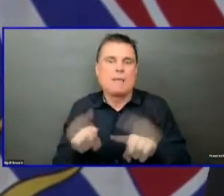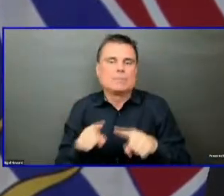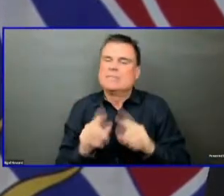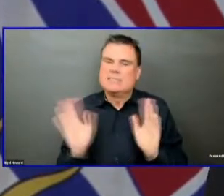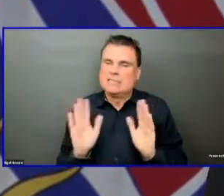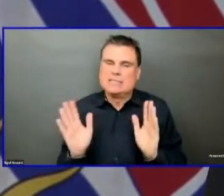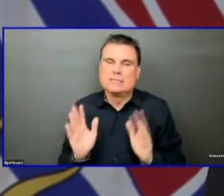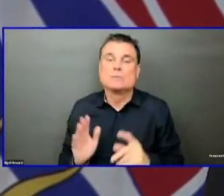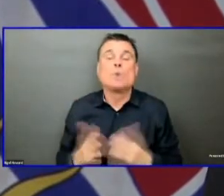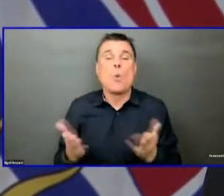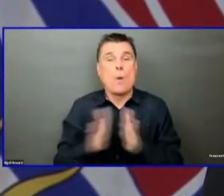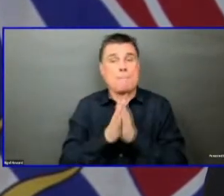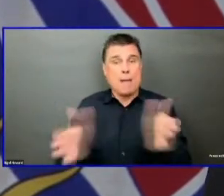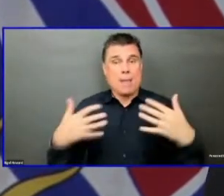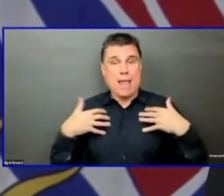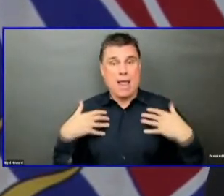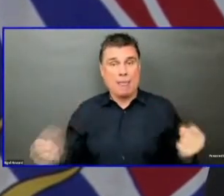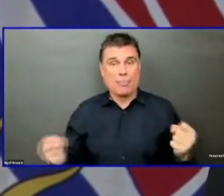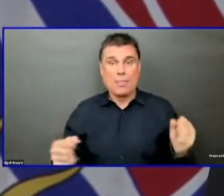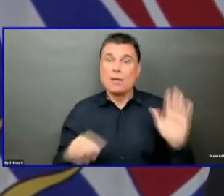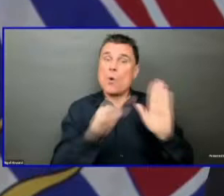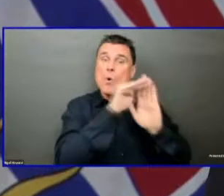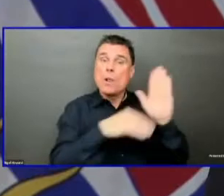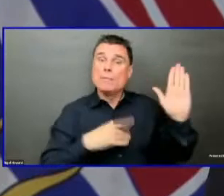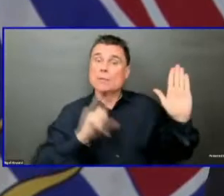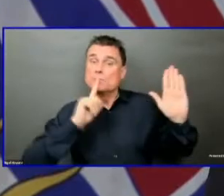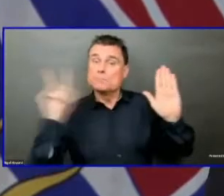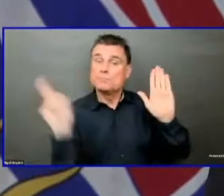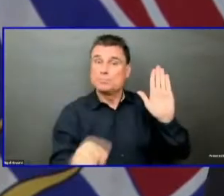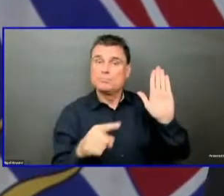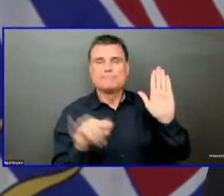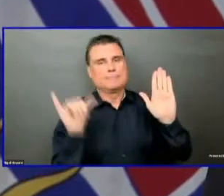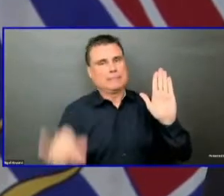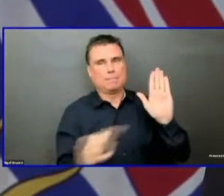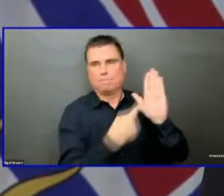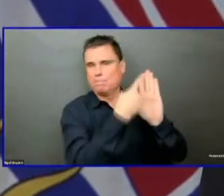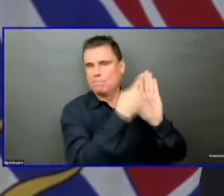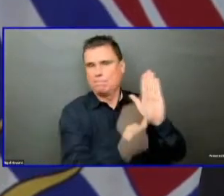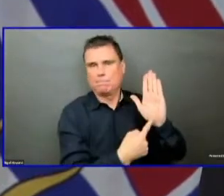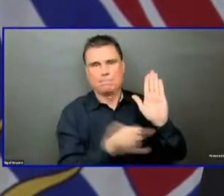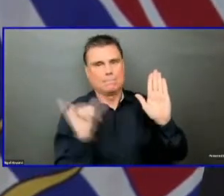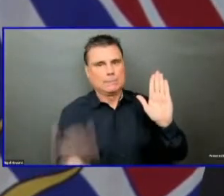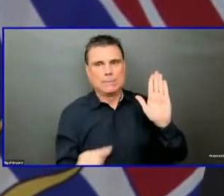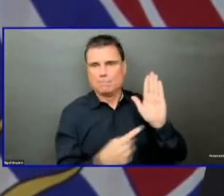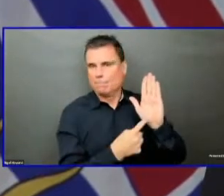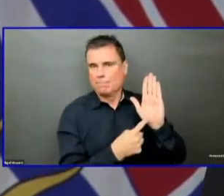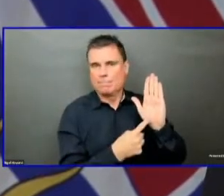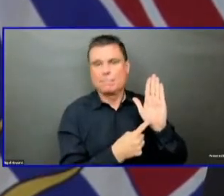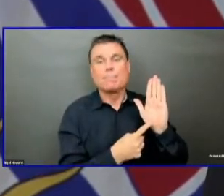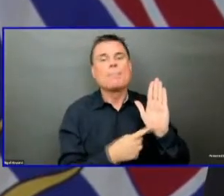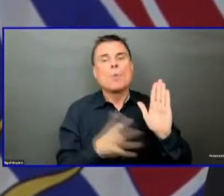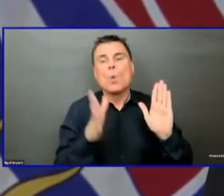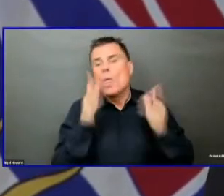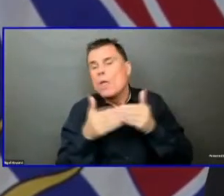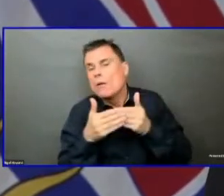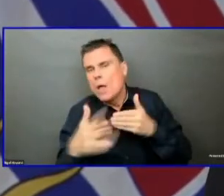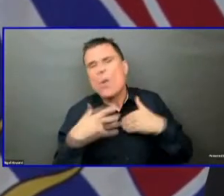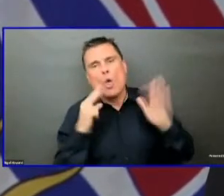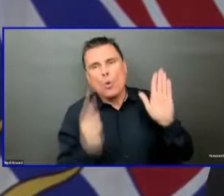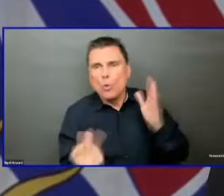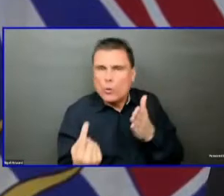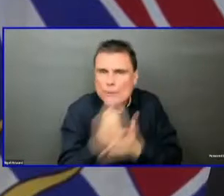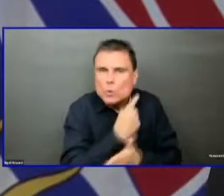place. I will be continually reviewing and reconsider the need for these